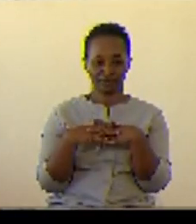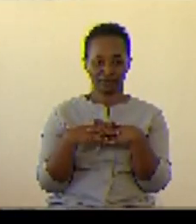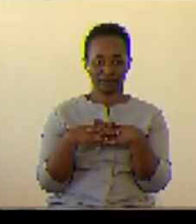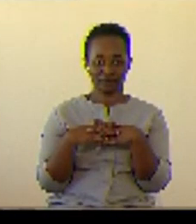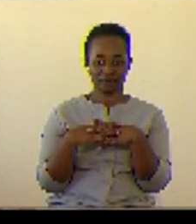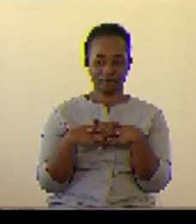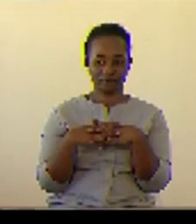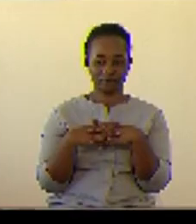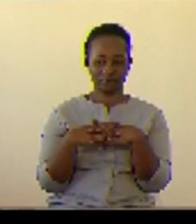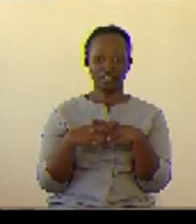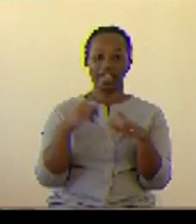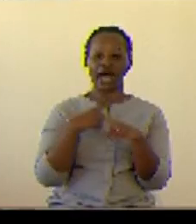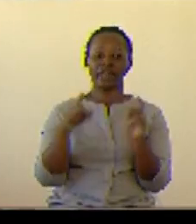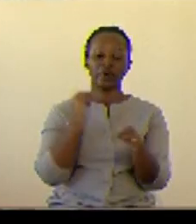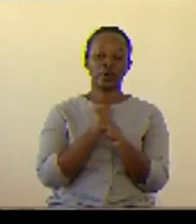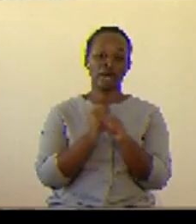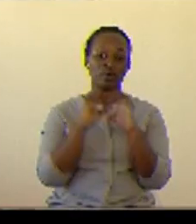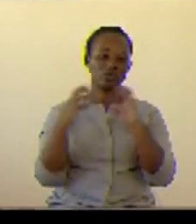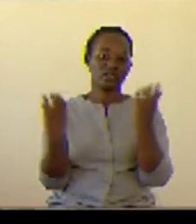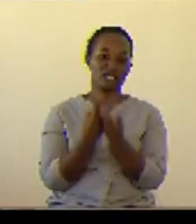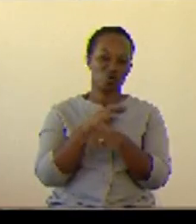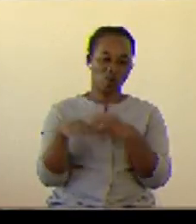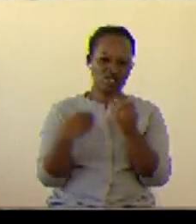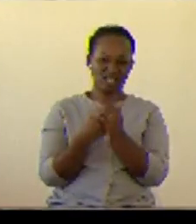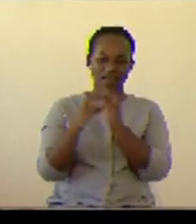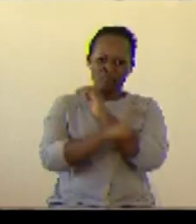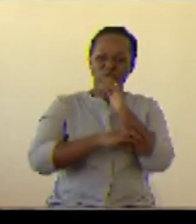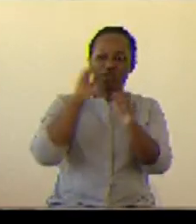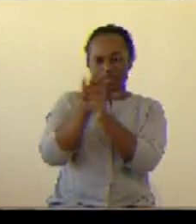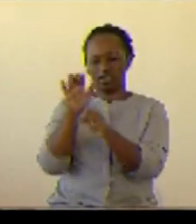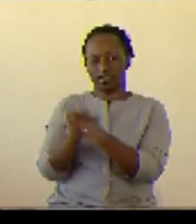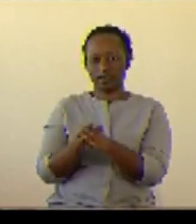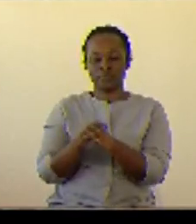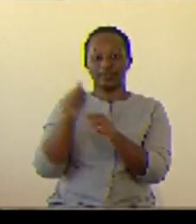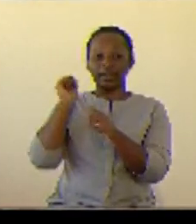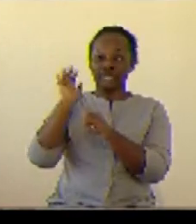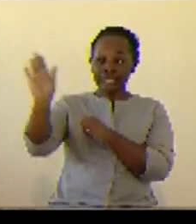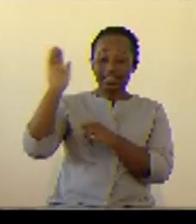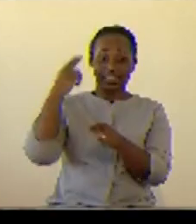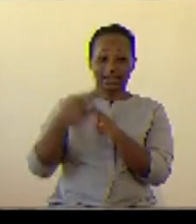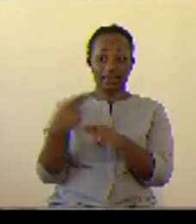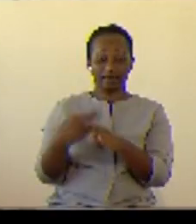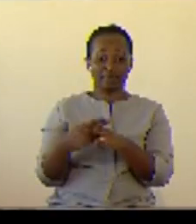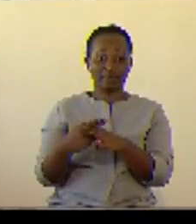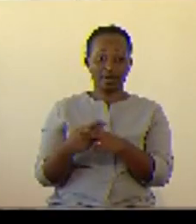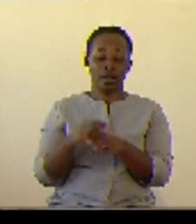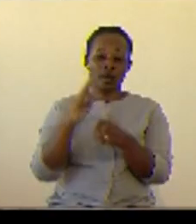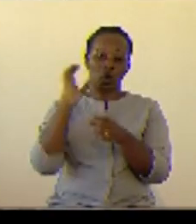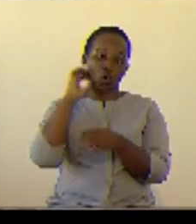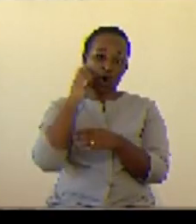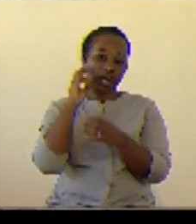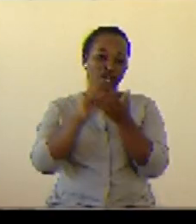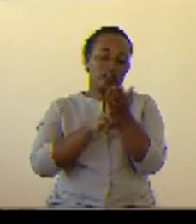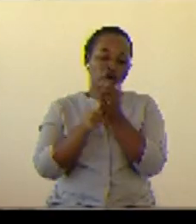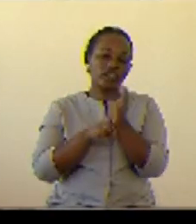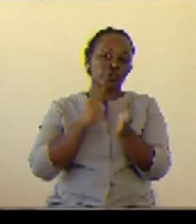operates across the globe in many countries. So its brand names are being used by